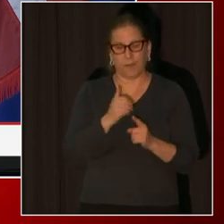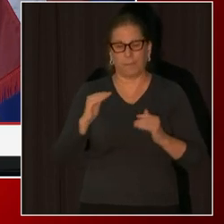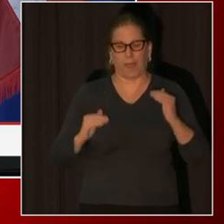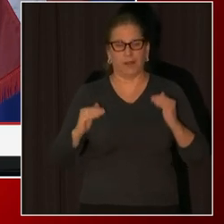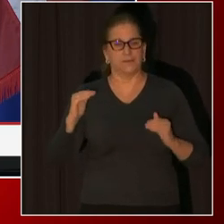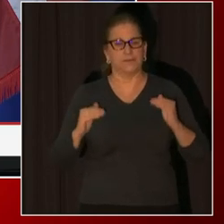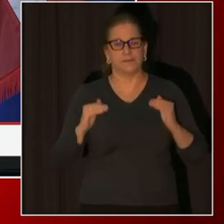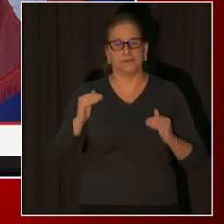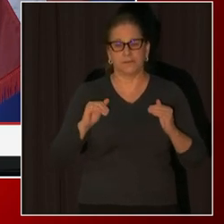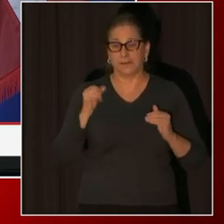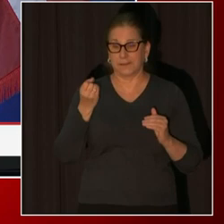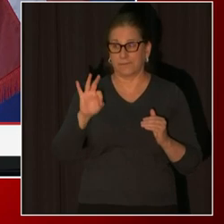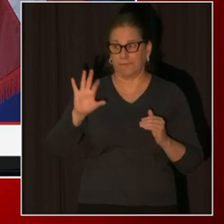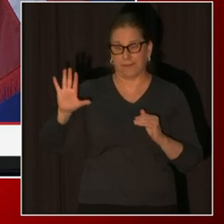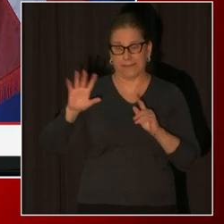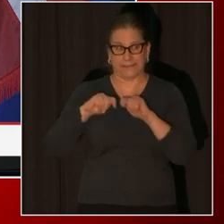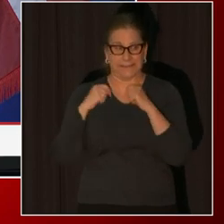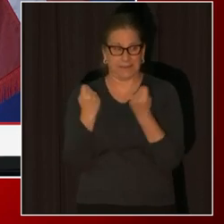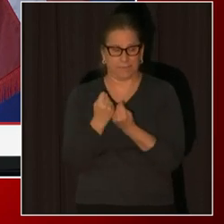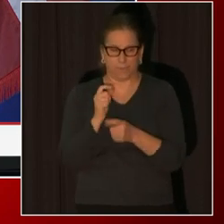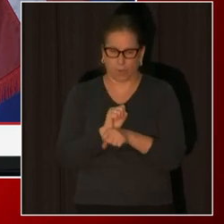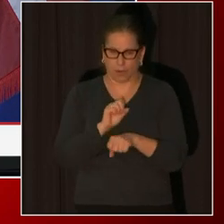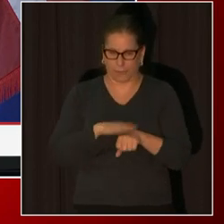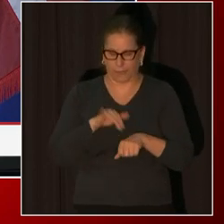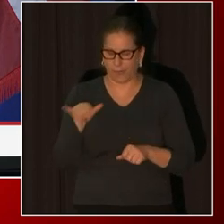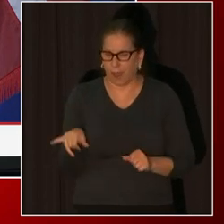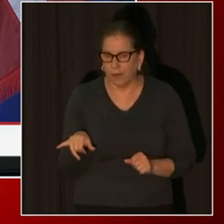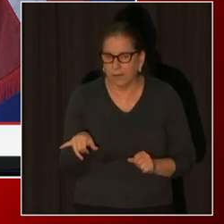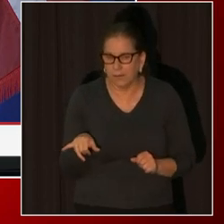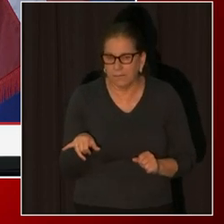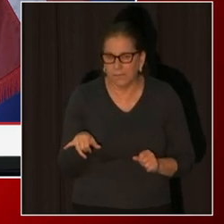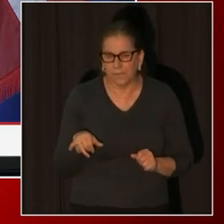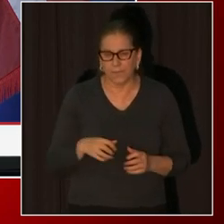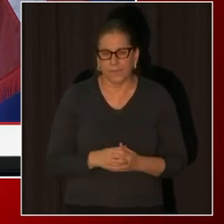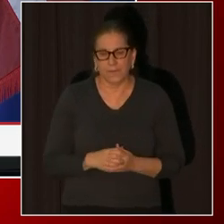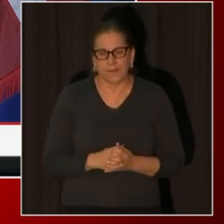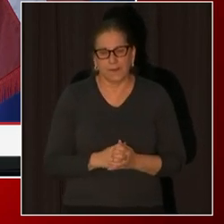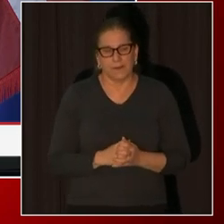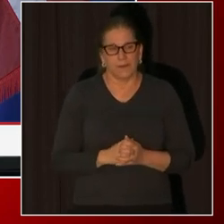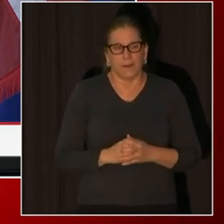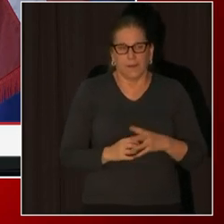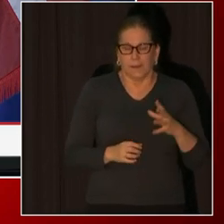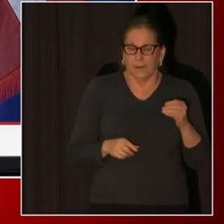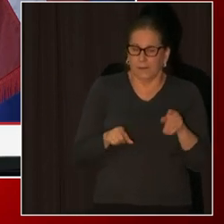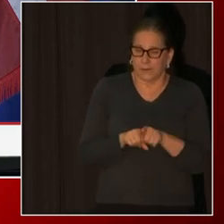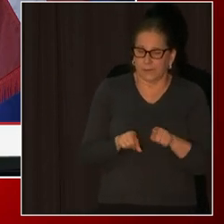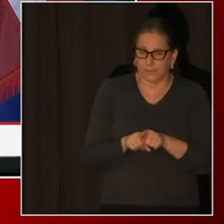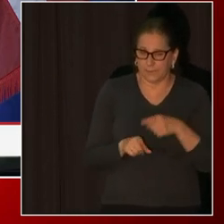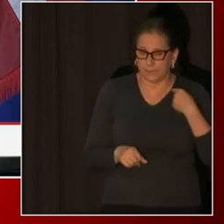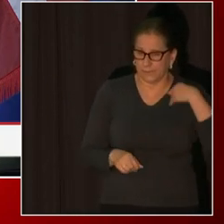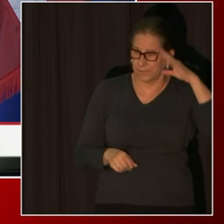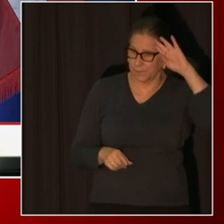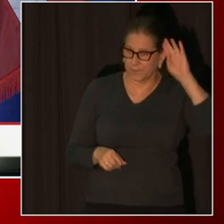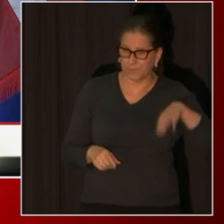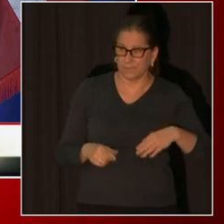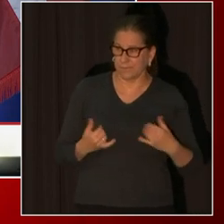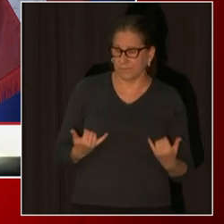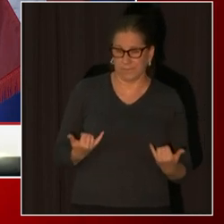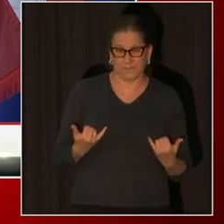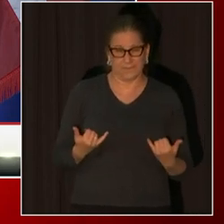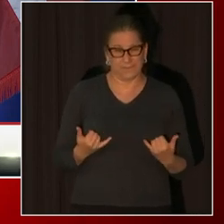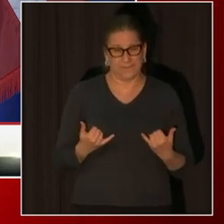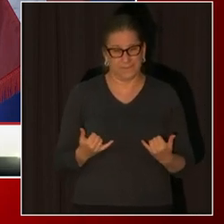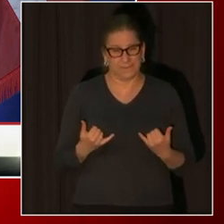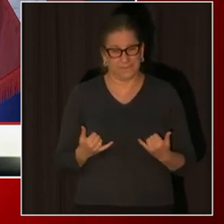us. And certainly there is no small task under these circumstances in building the budget. We've just